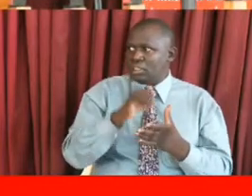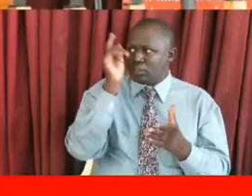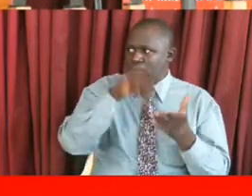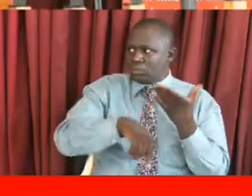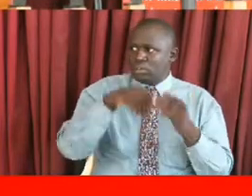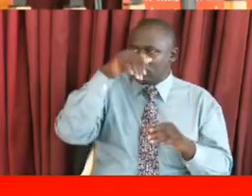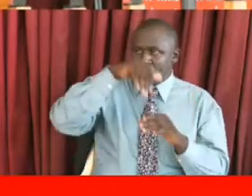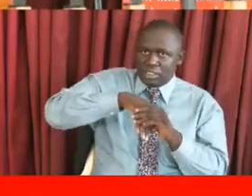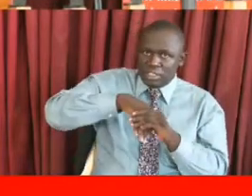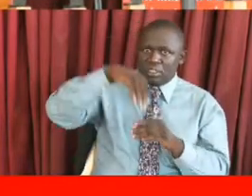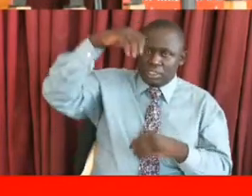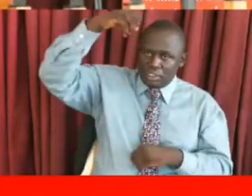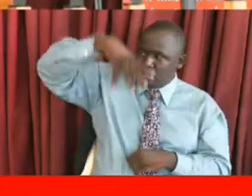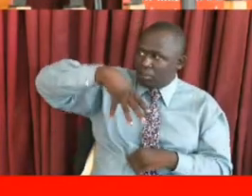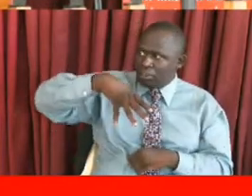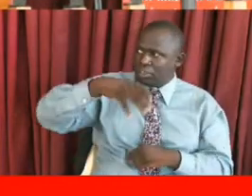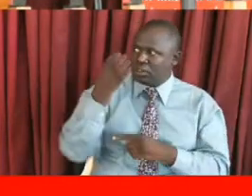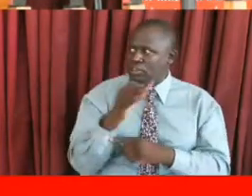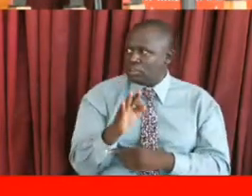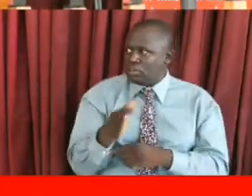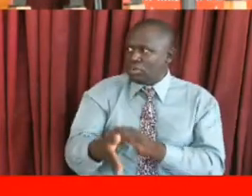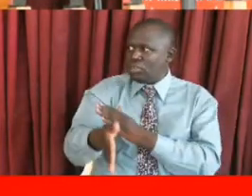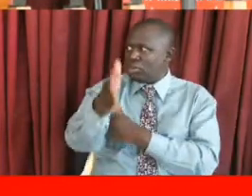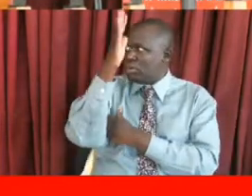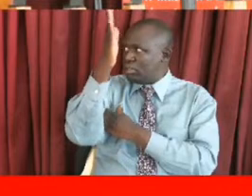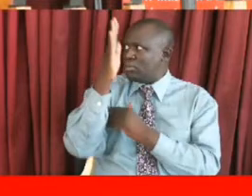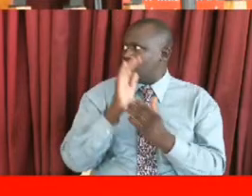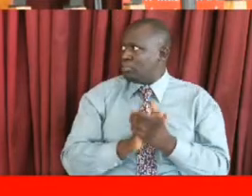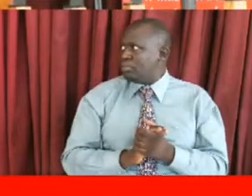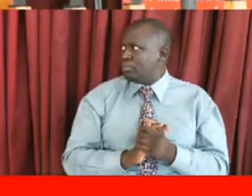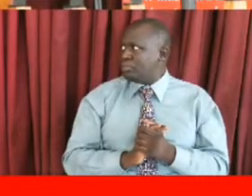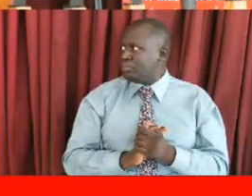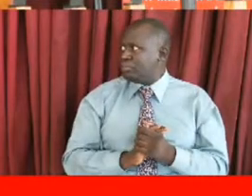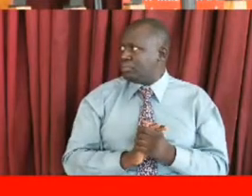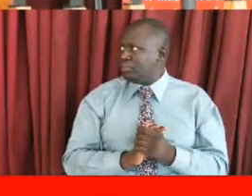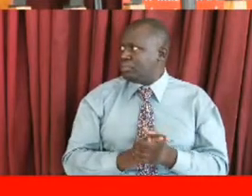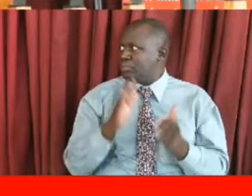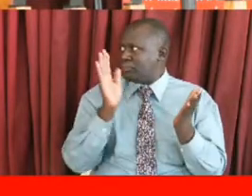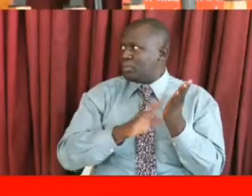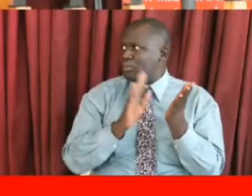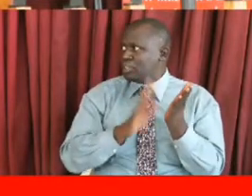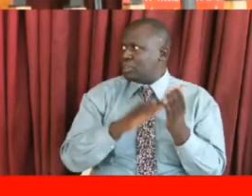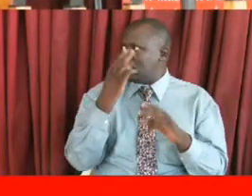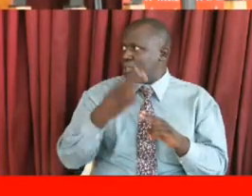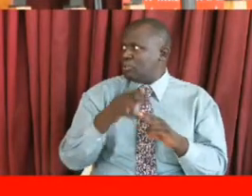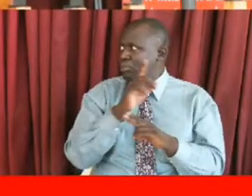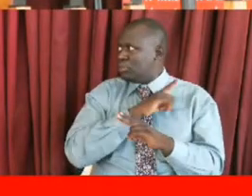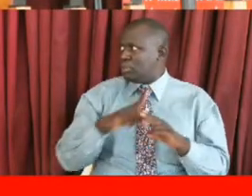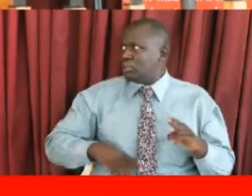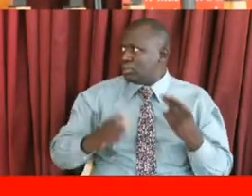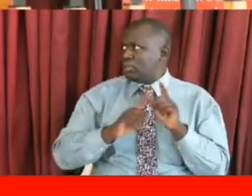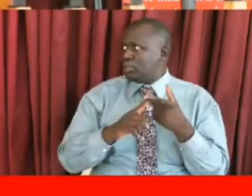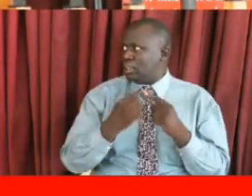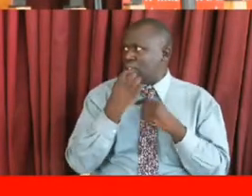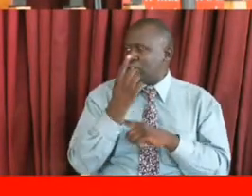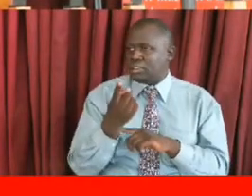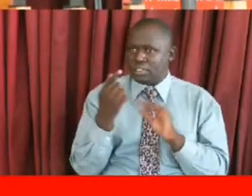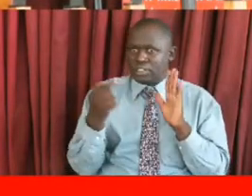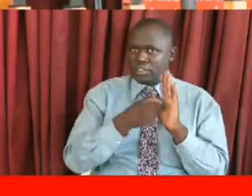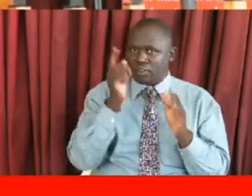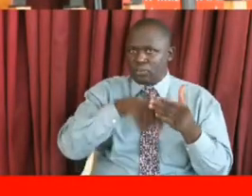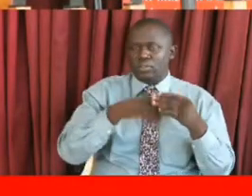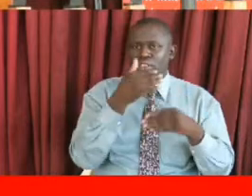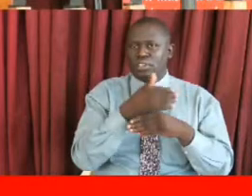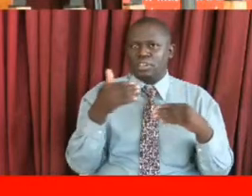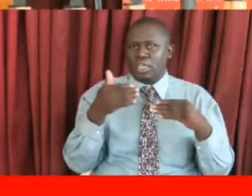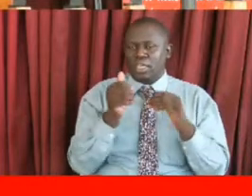the presence of godu praise the name of the Lord he says this in SL